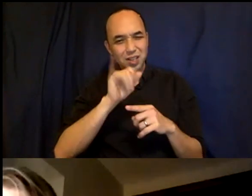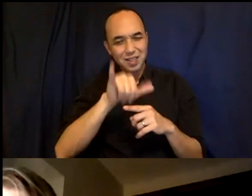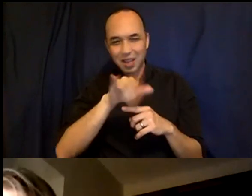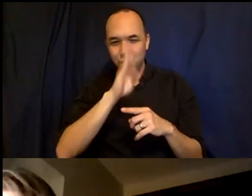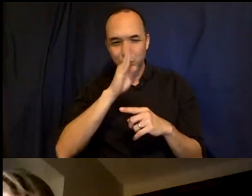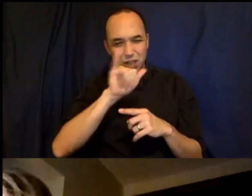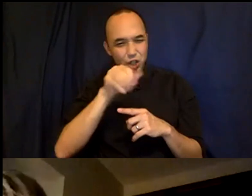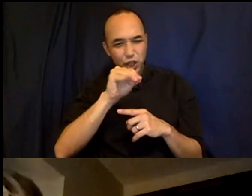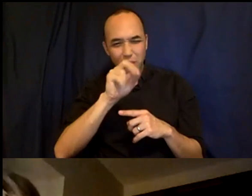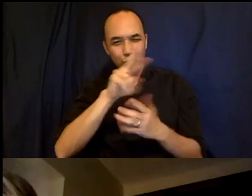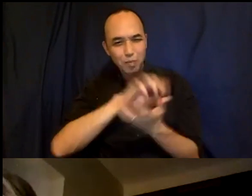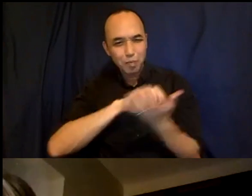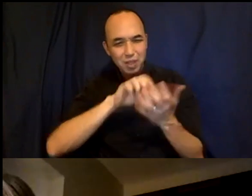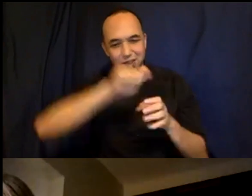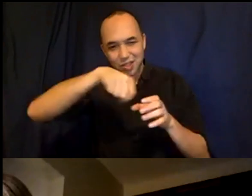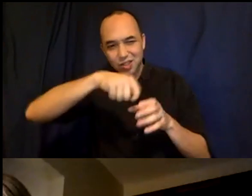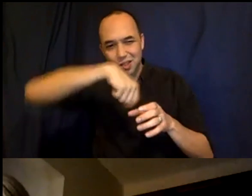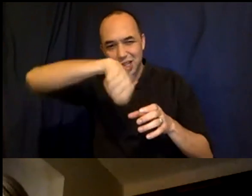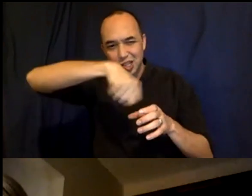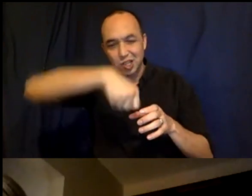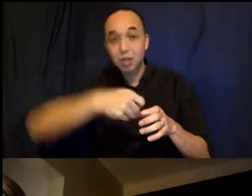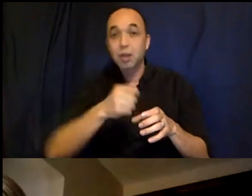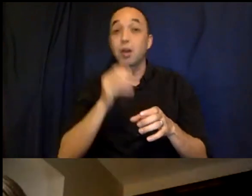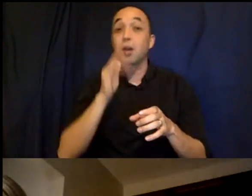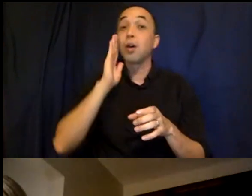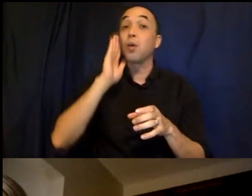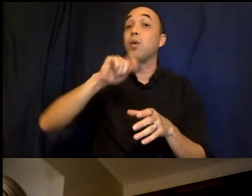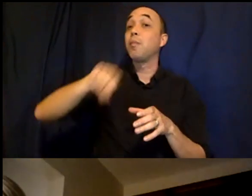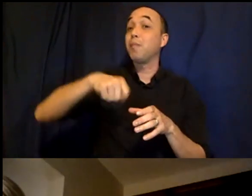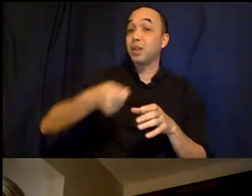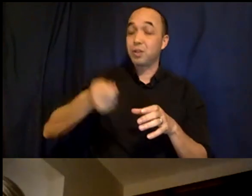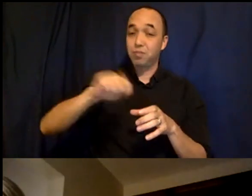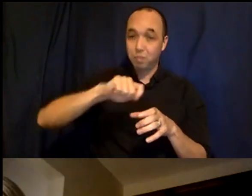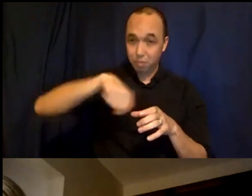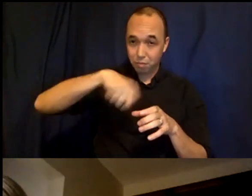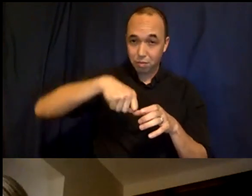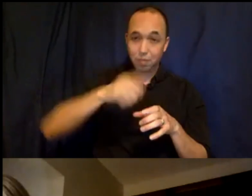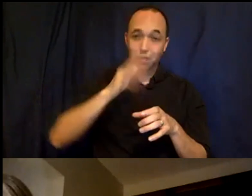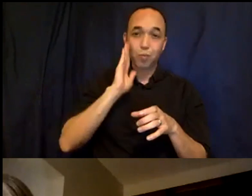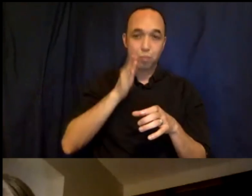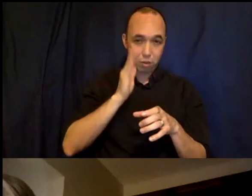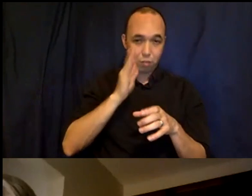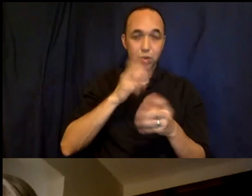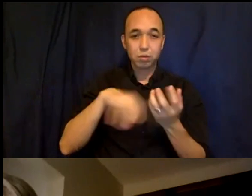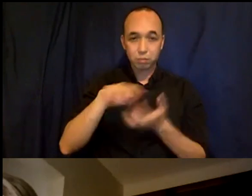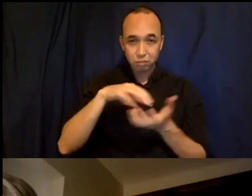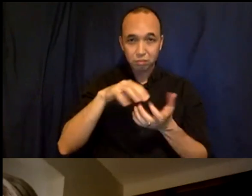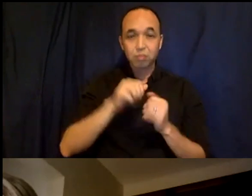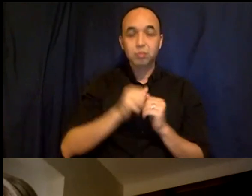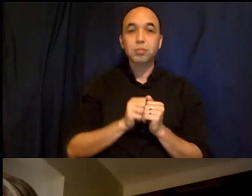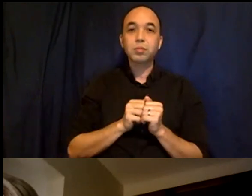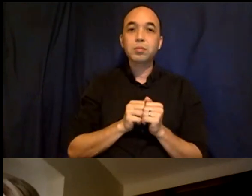mix it with something? We are about to mix it with something right now, actually. Normally I would save